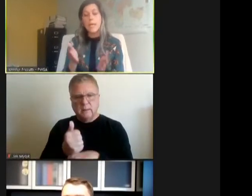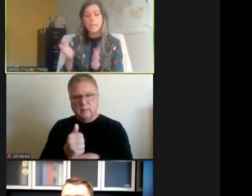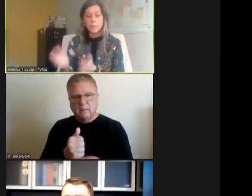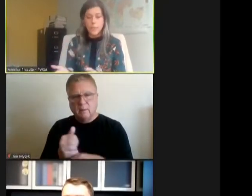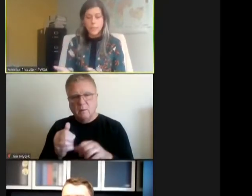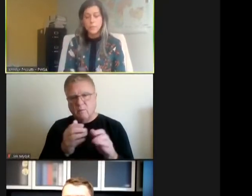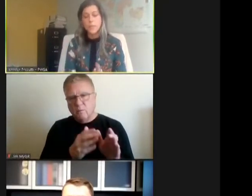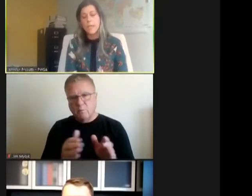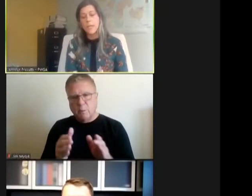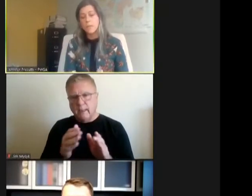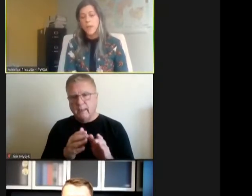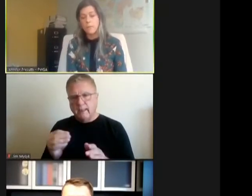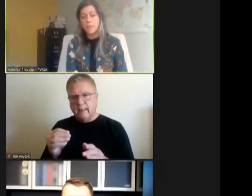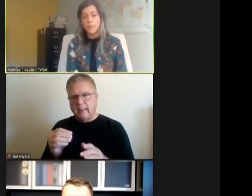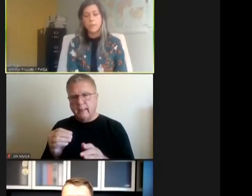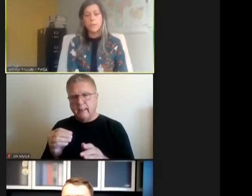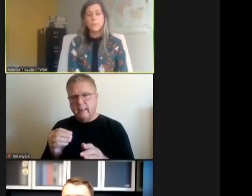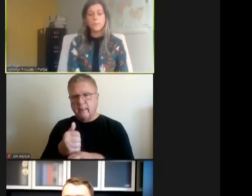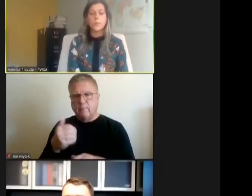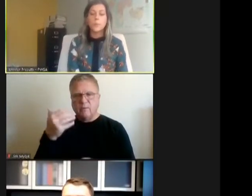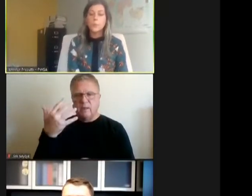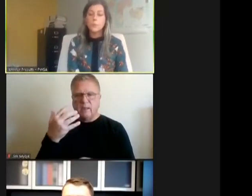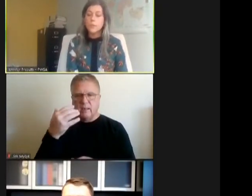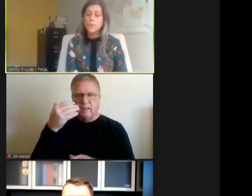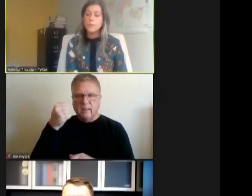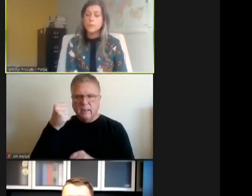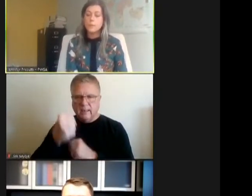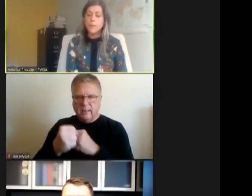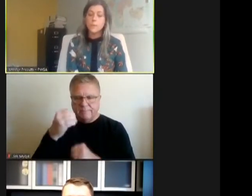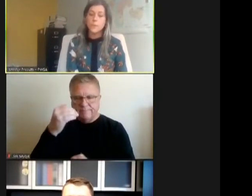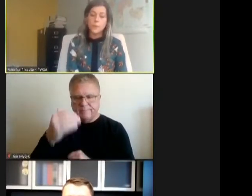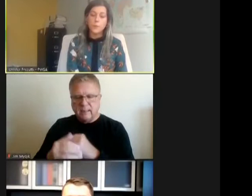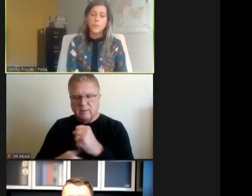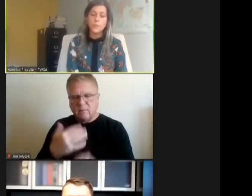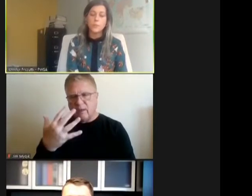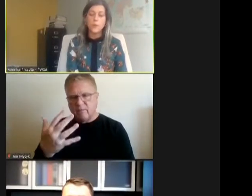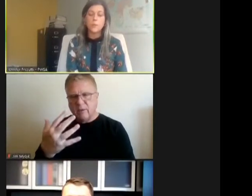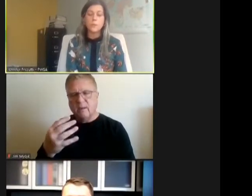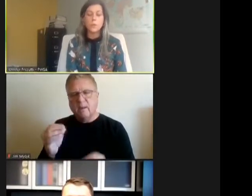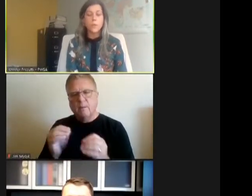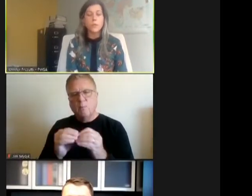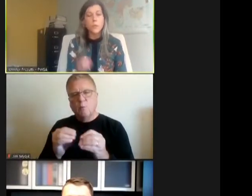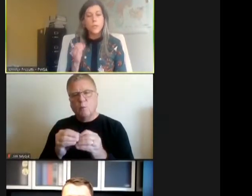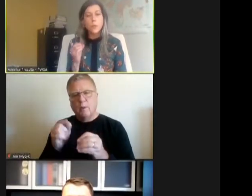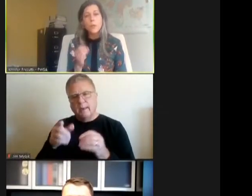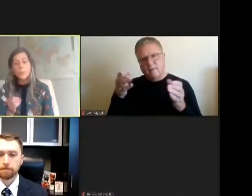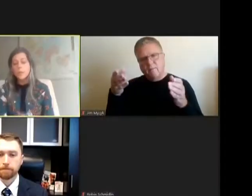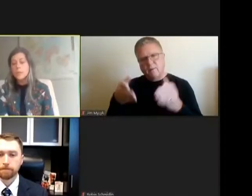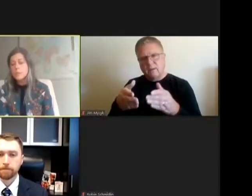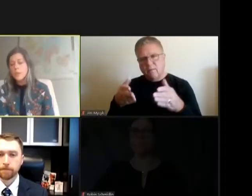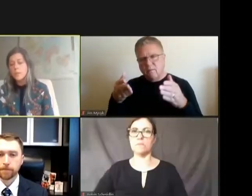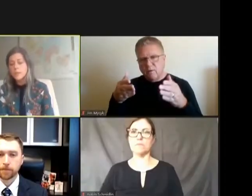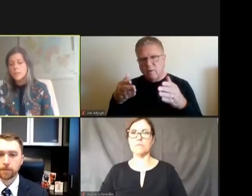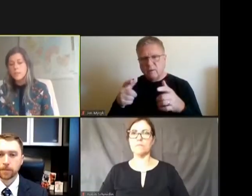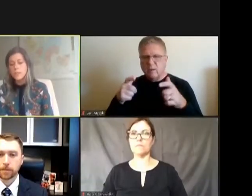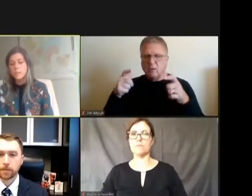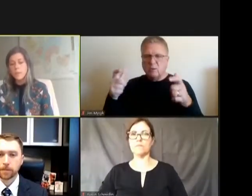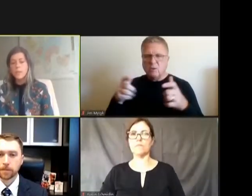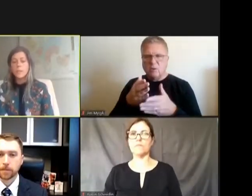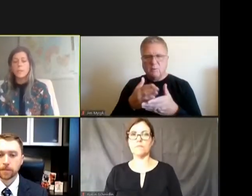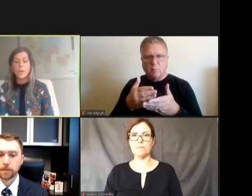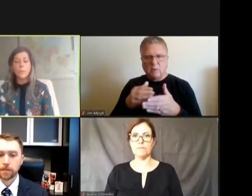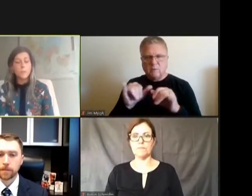in planning and in place for the next 5 years. The majority of this investment focuses on those large critical components of our